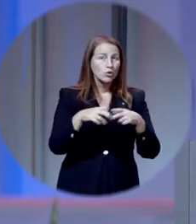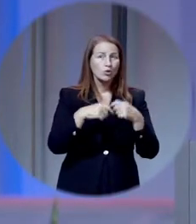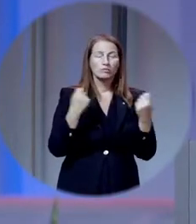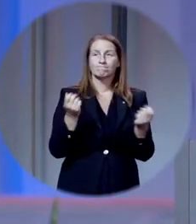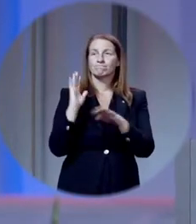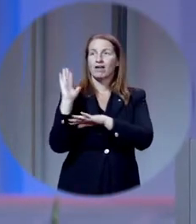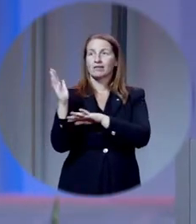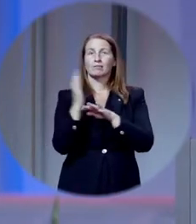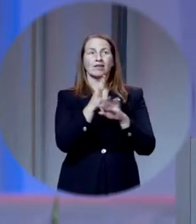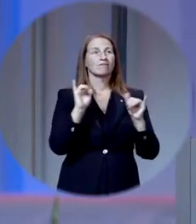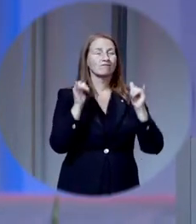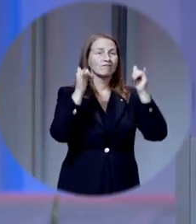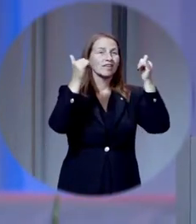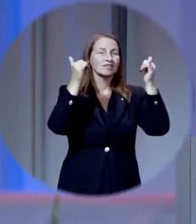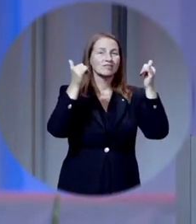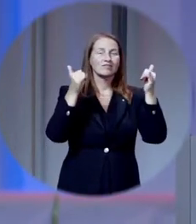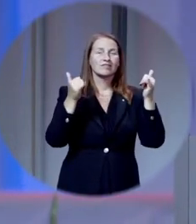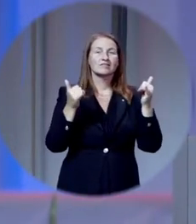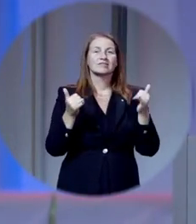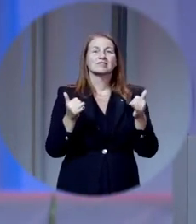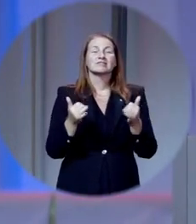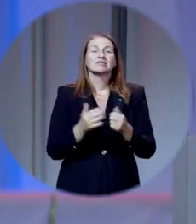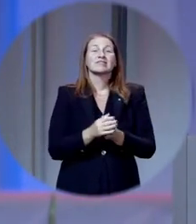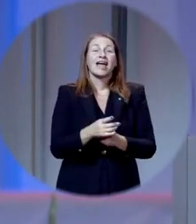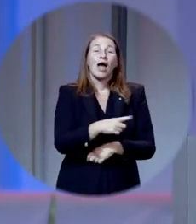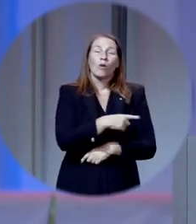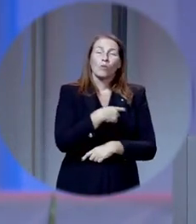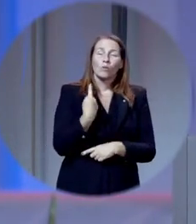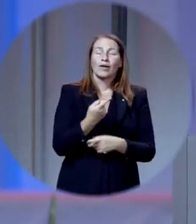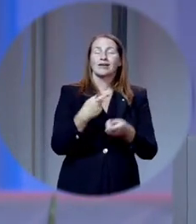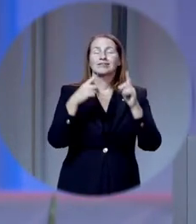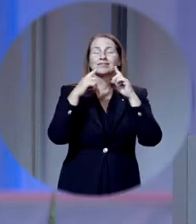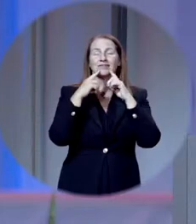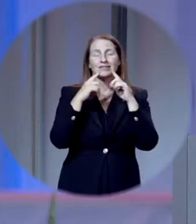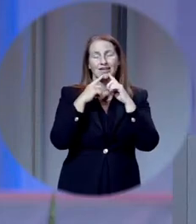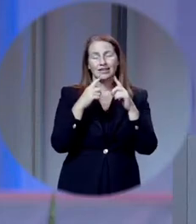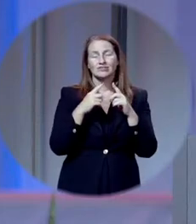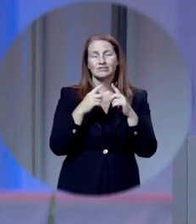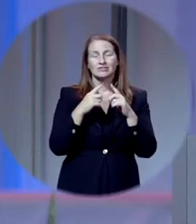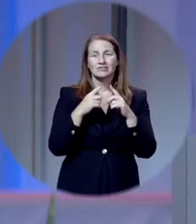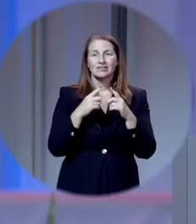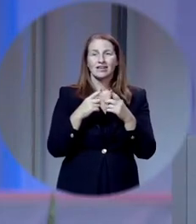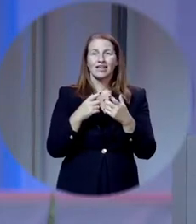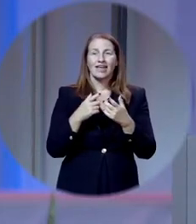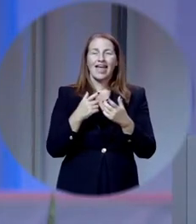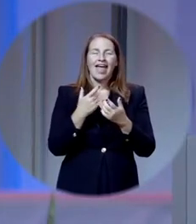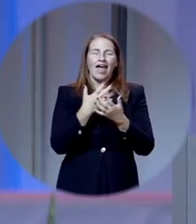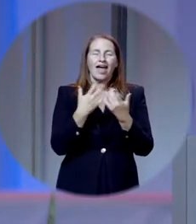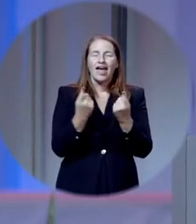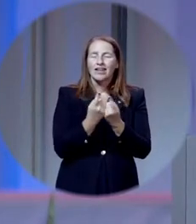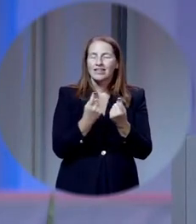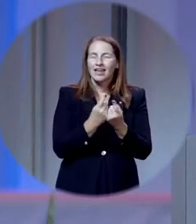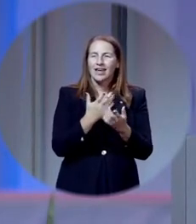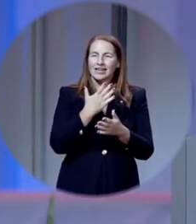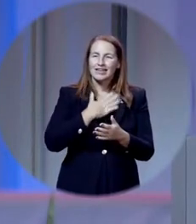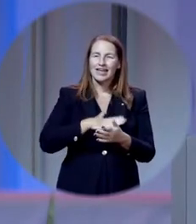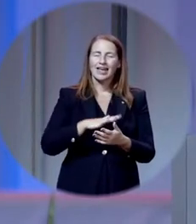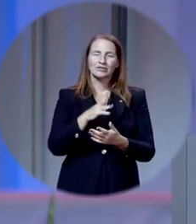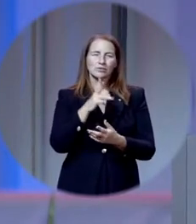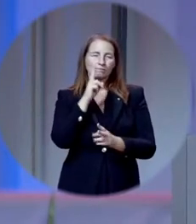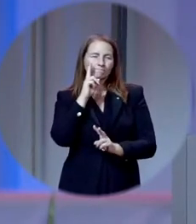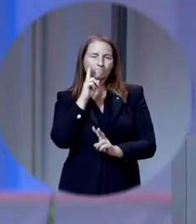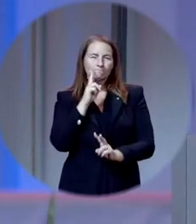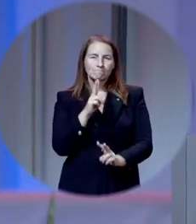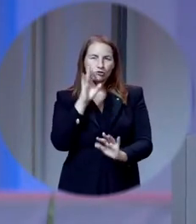exhibitions, festivals, and we are those, of course, who teach. Anything that needs to consider both aesthetic engagement